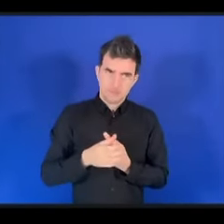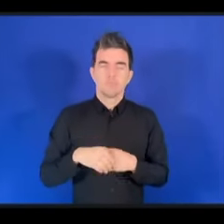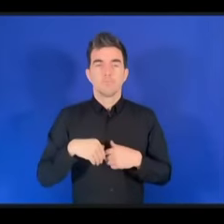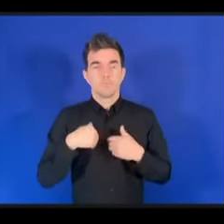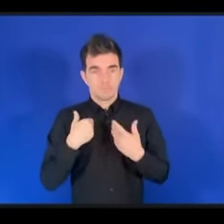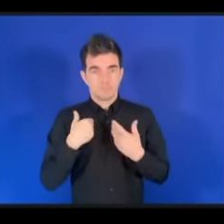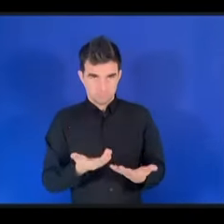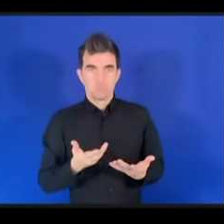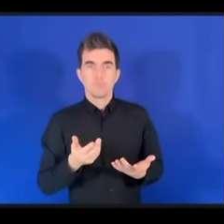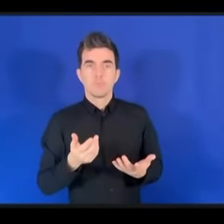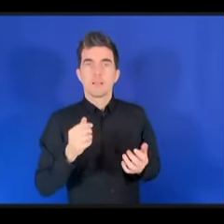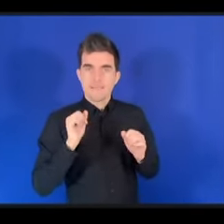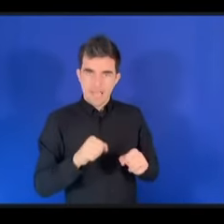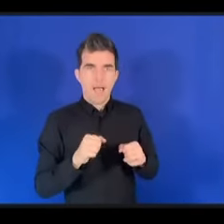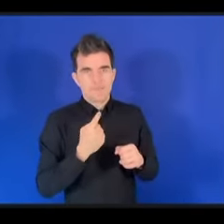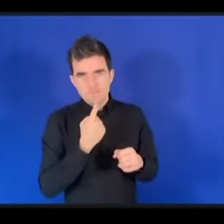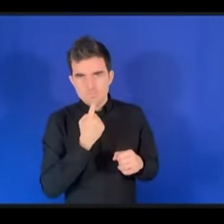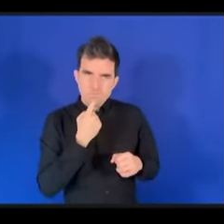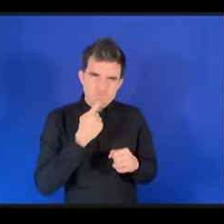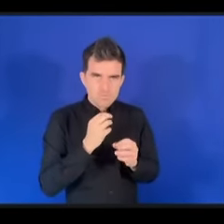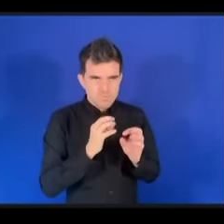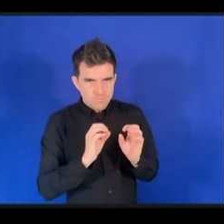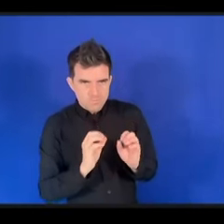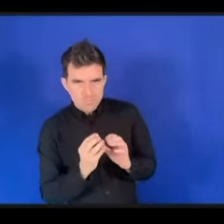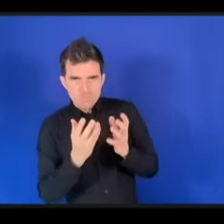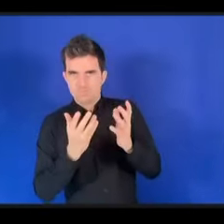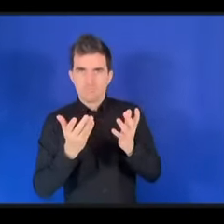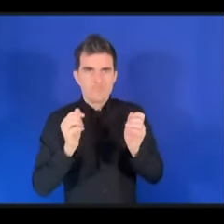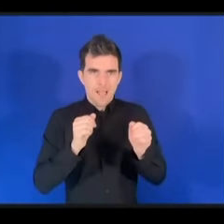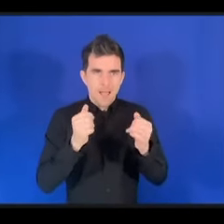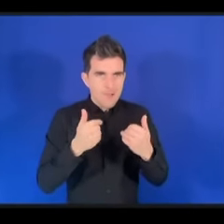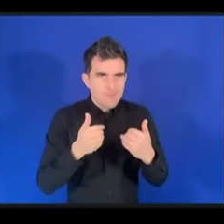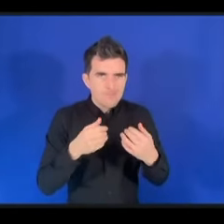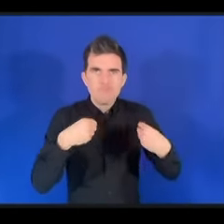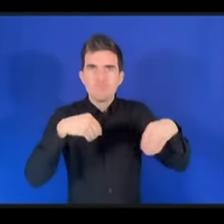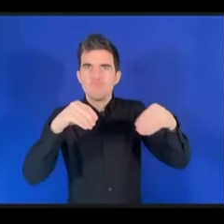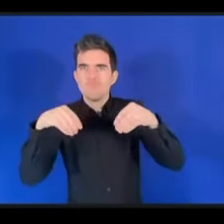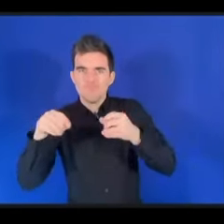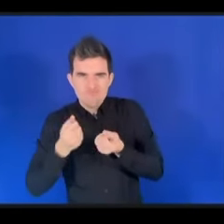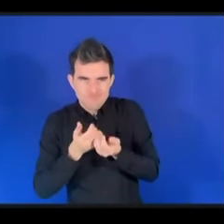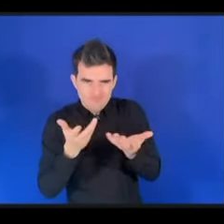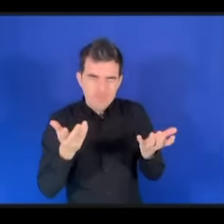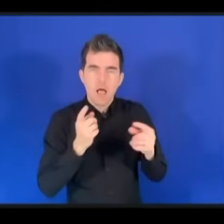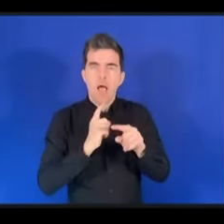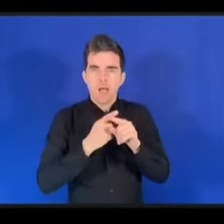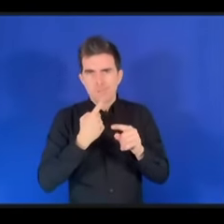in Kyoto, the product making, especially ceramic making,